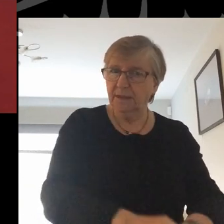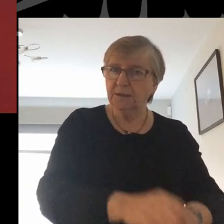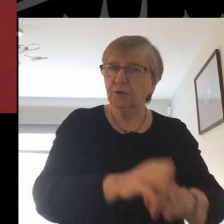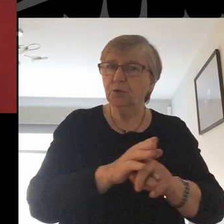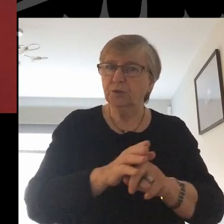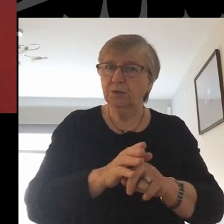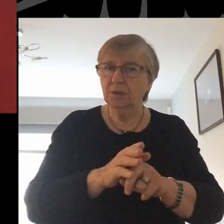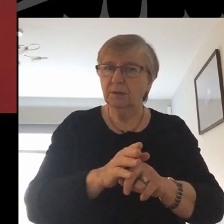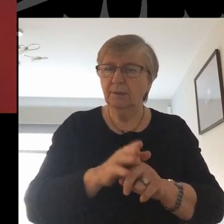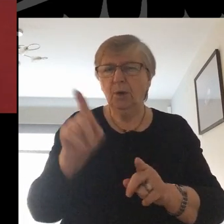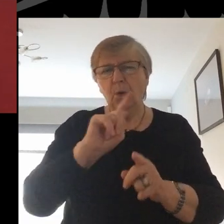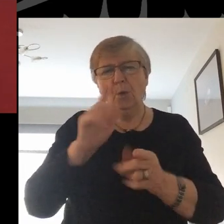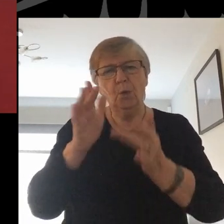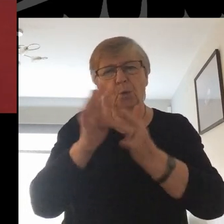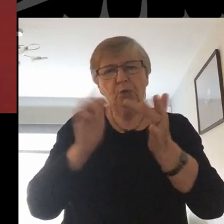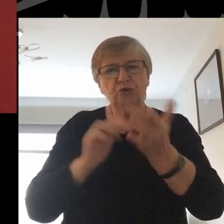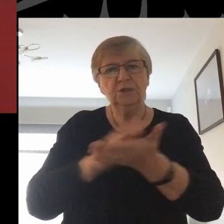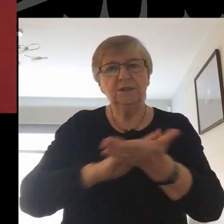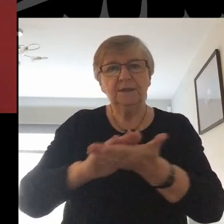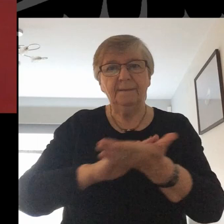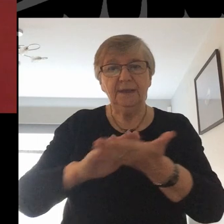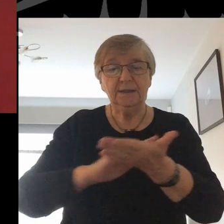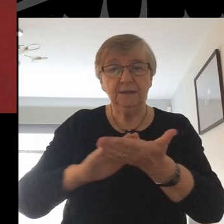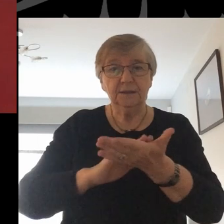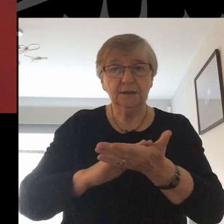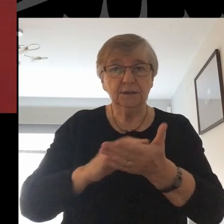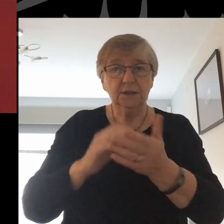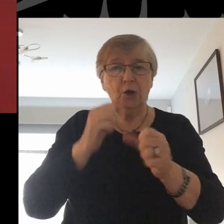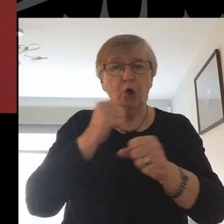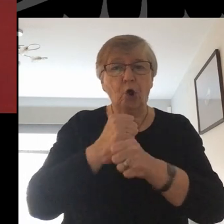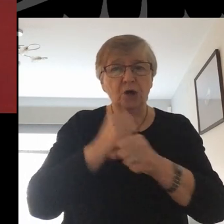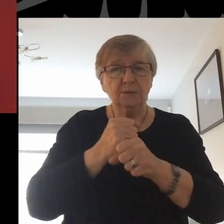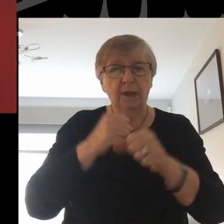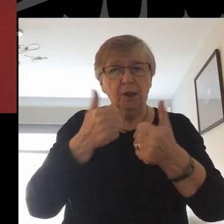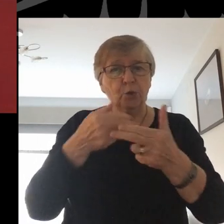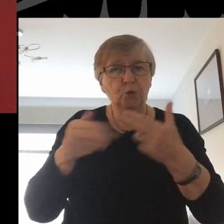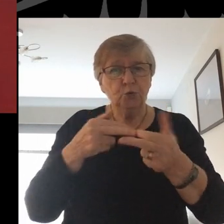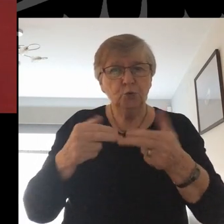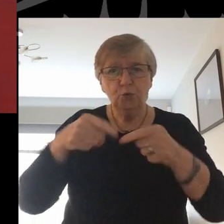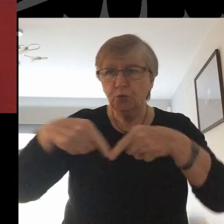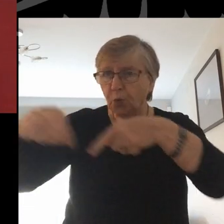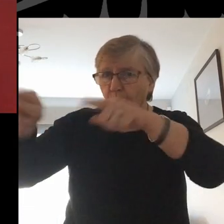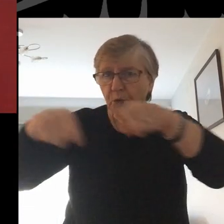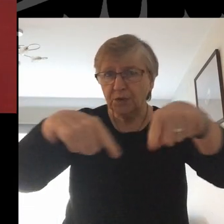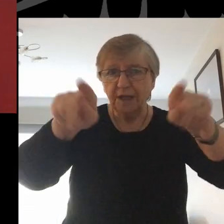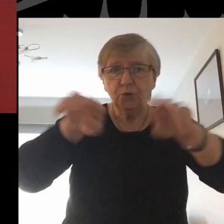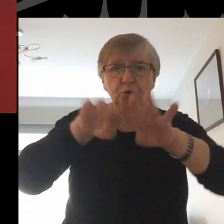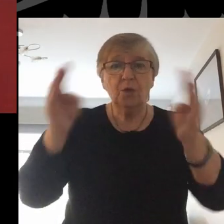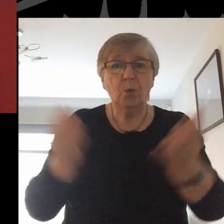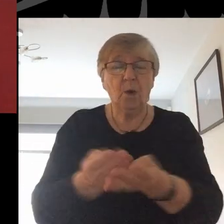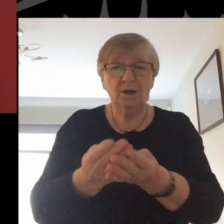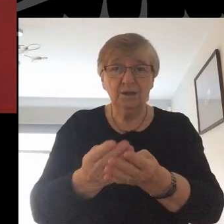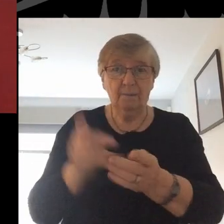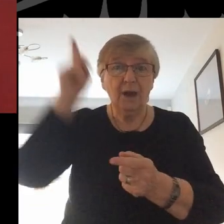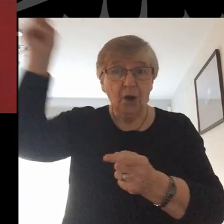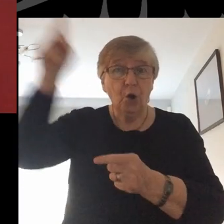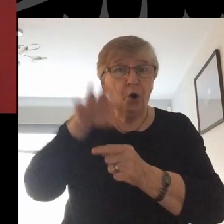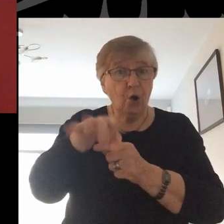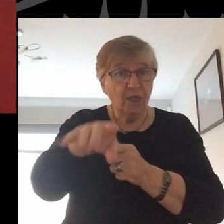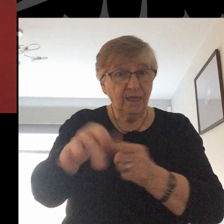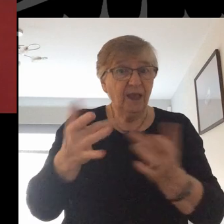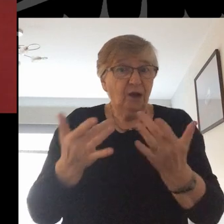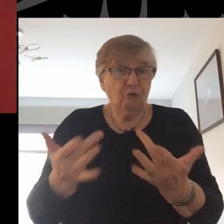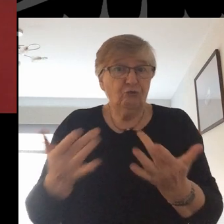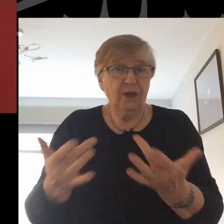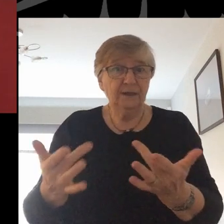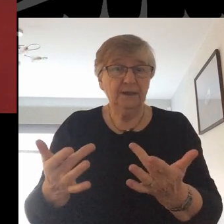Now, what Jesus means is that the gospel goes into the world where God is already present and where God is already